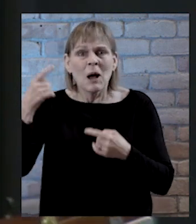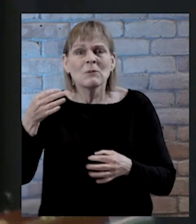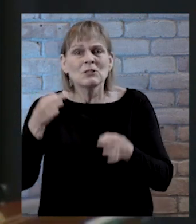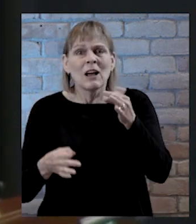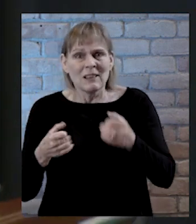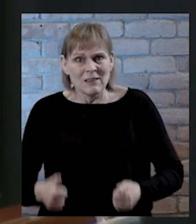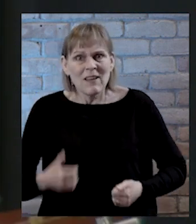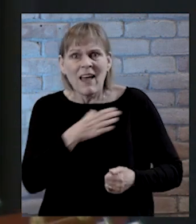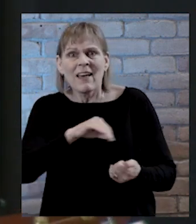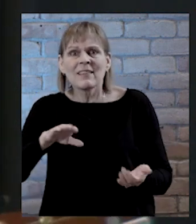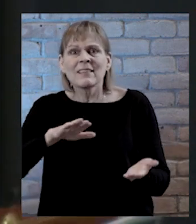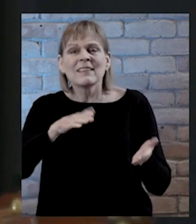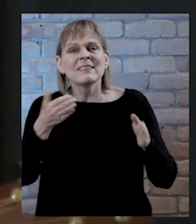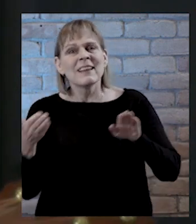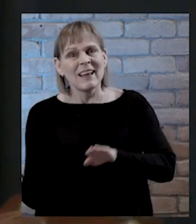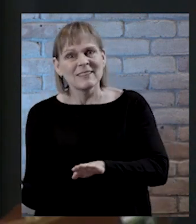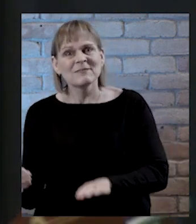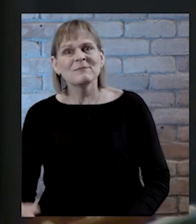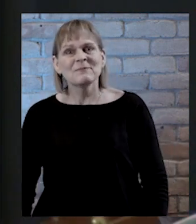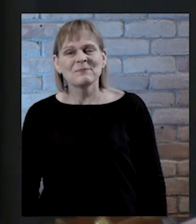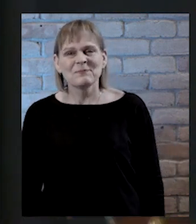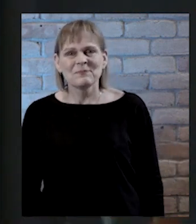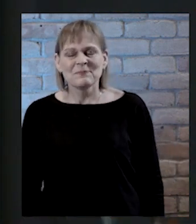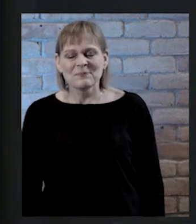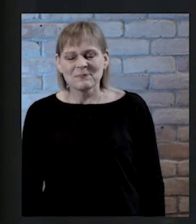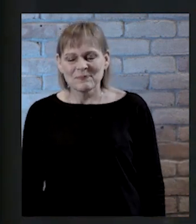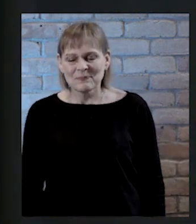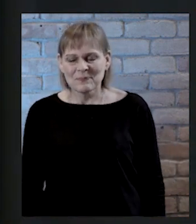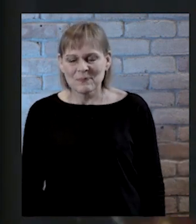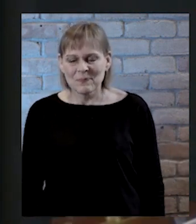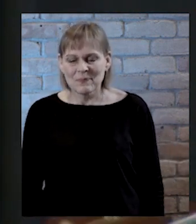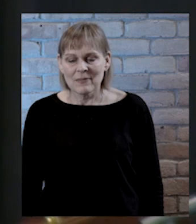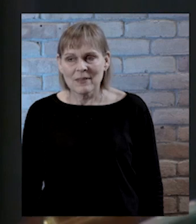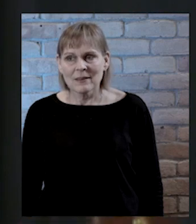to judge the living and the dead.